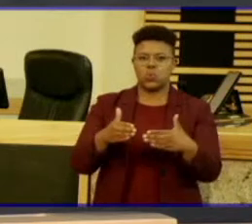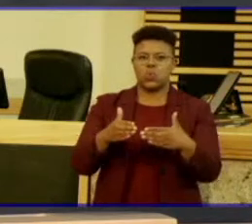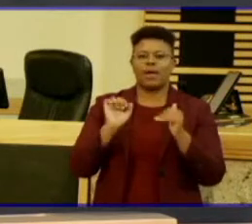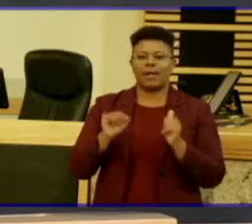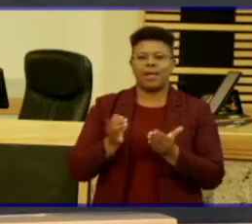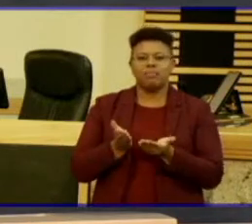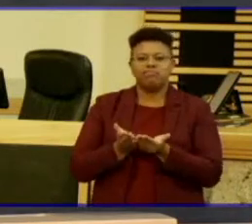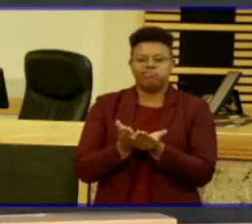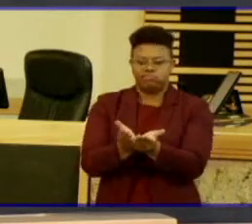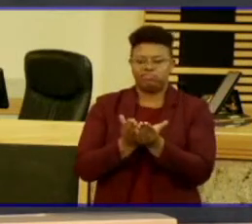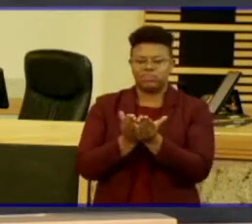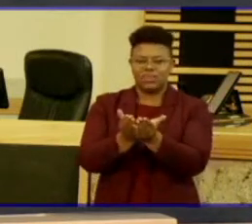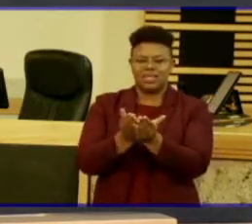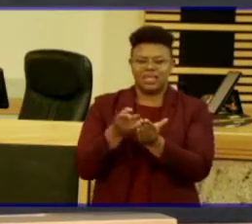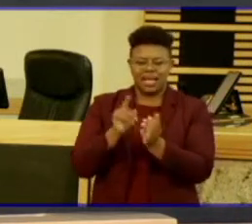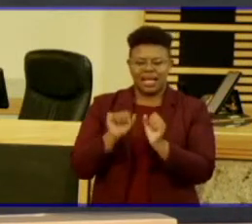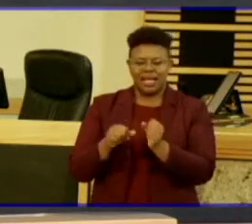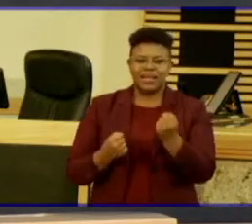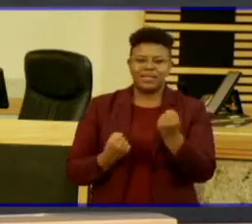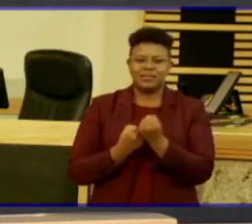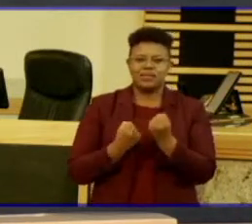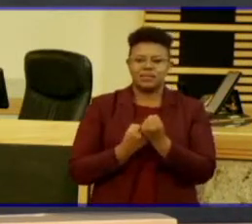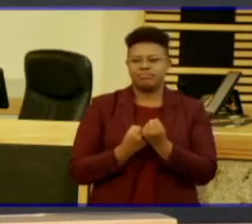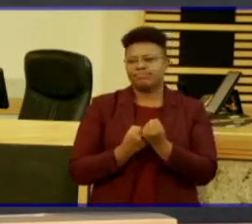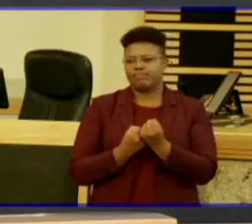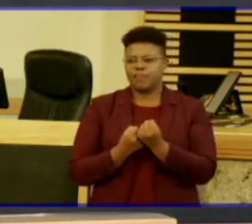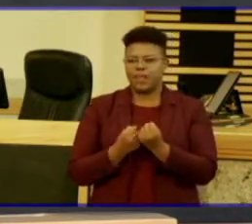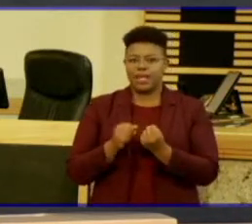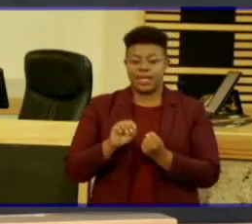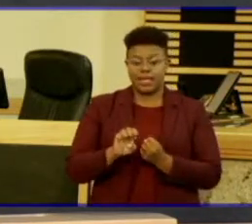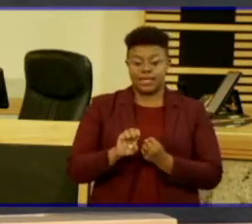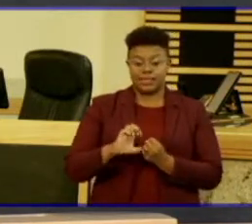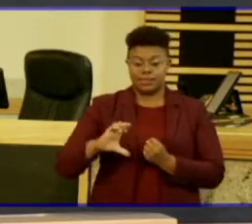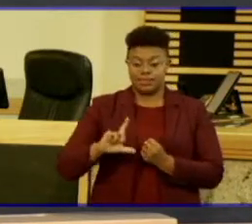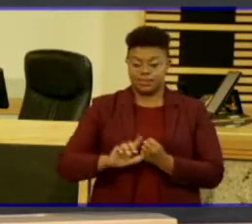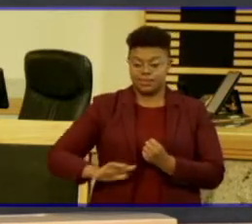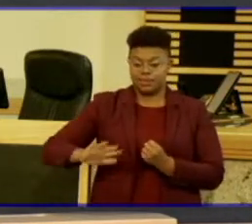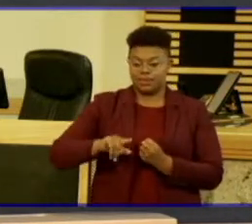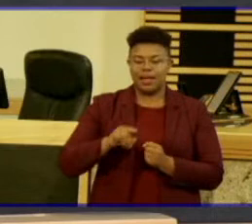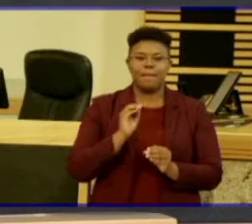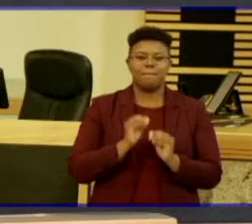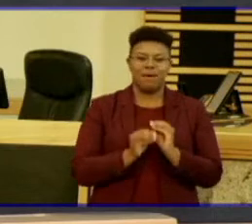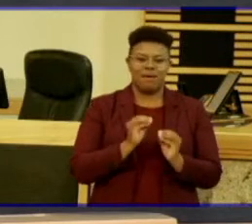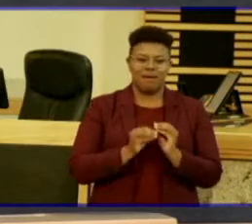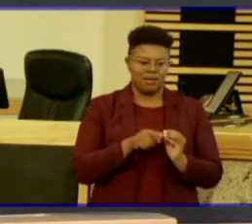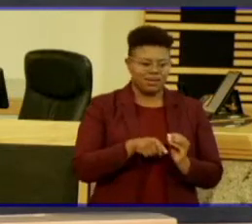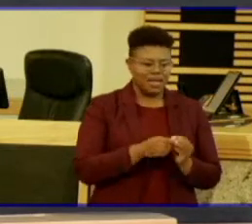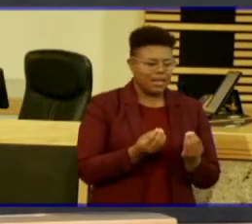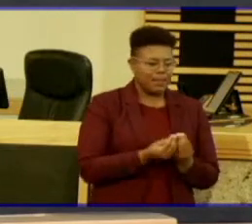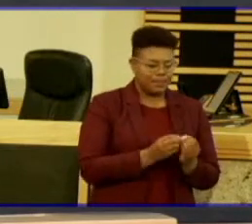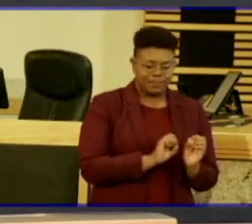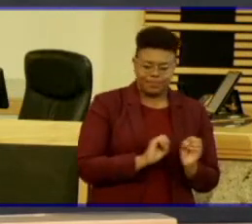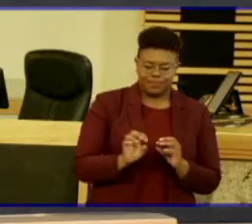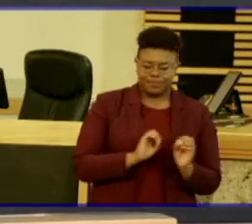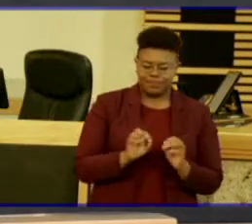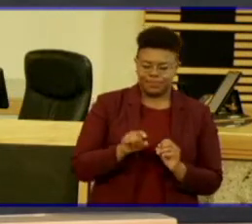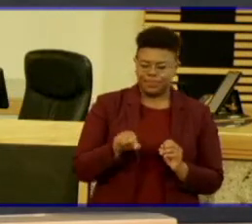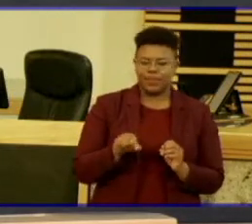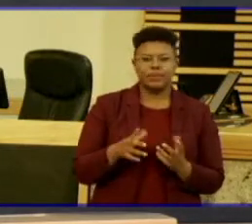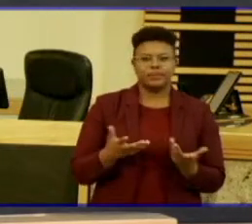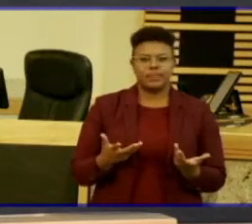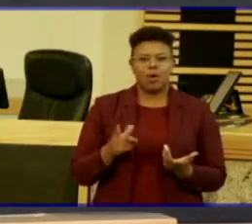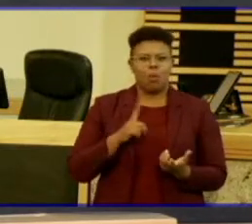will enable the port to support the city's positioning as a manufacturing hub anchored by a strong automotive